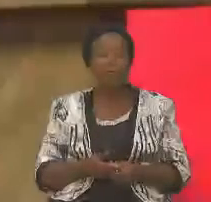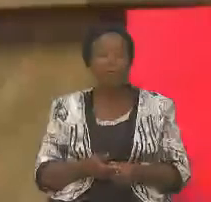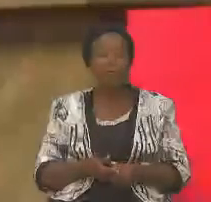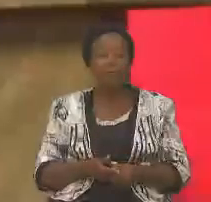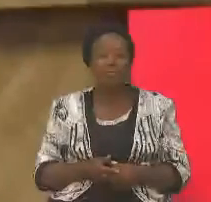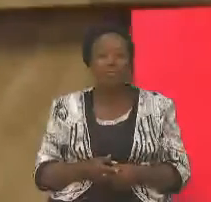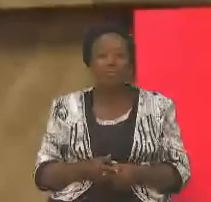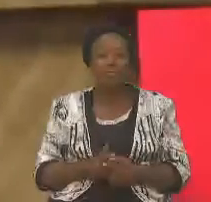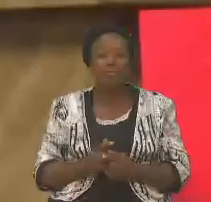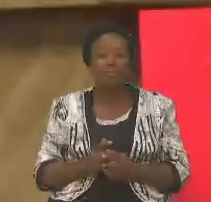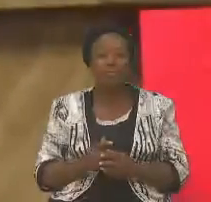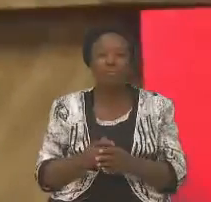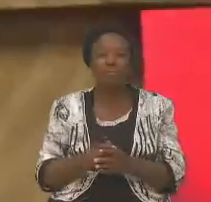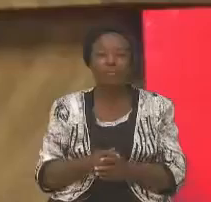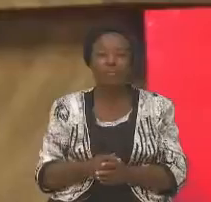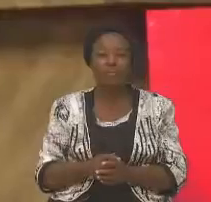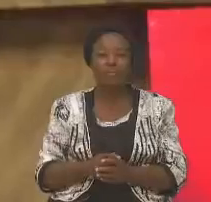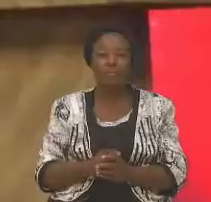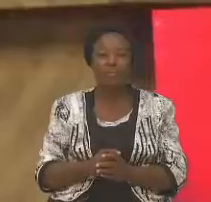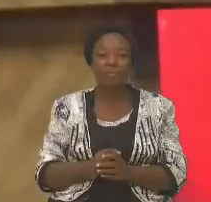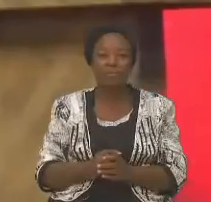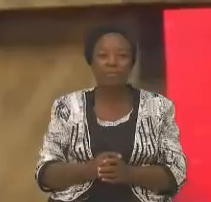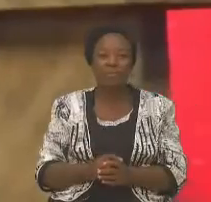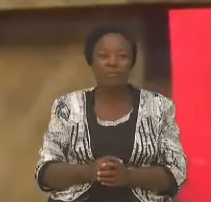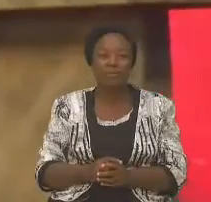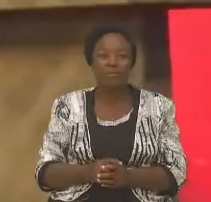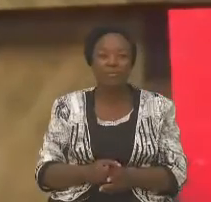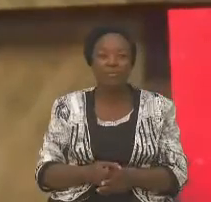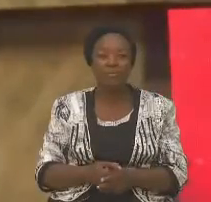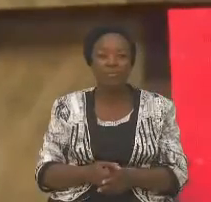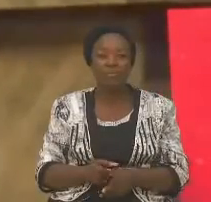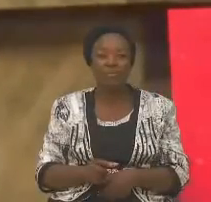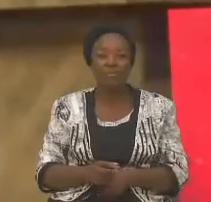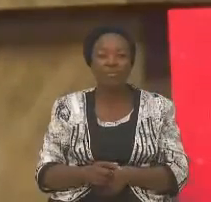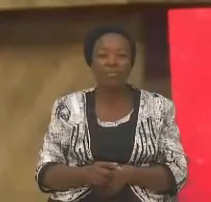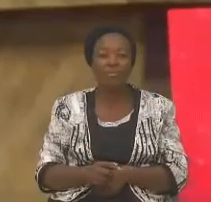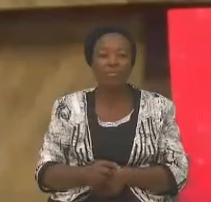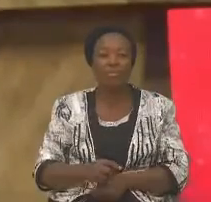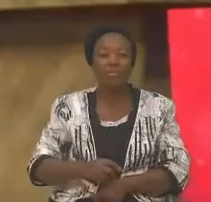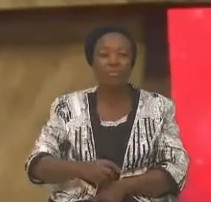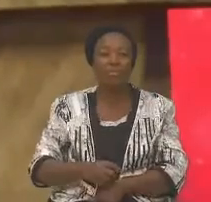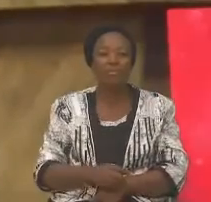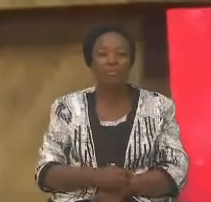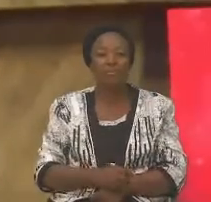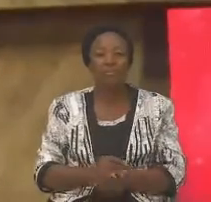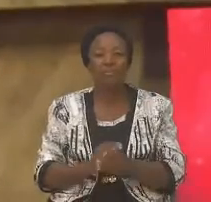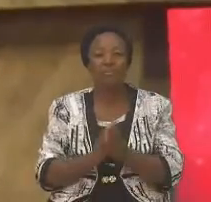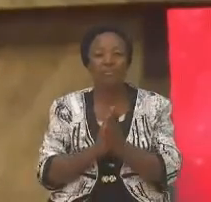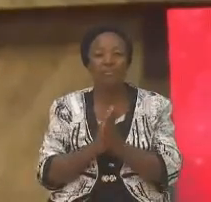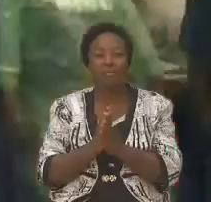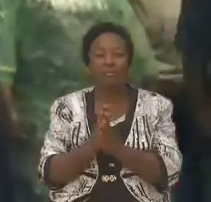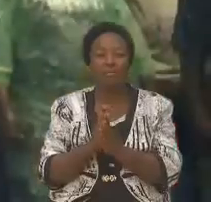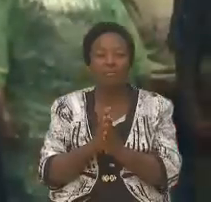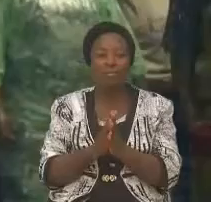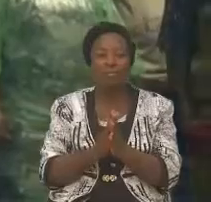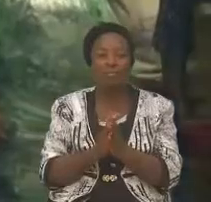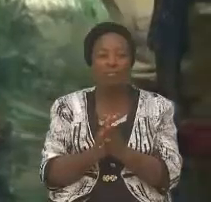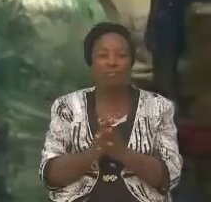him with the Holy Ghost, and he anointed him with power, who went about doing good and healing how many